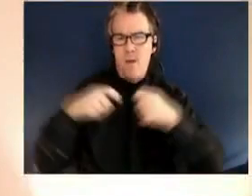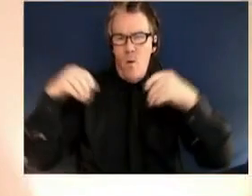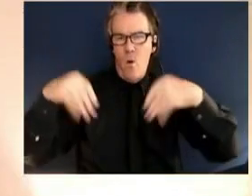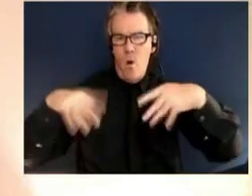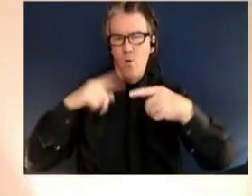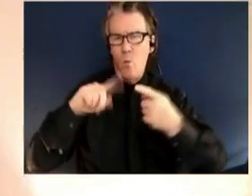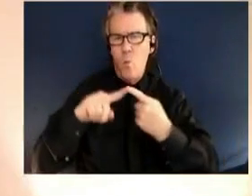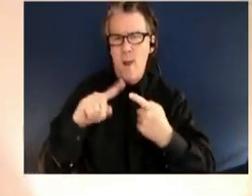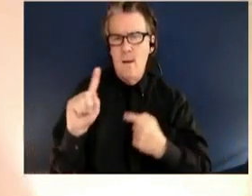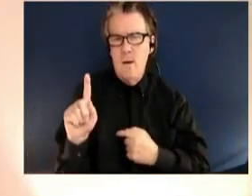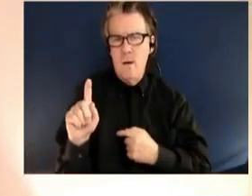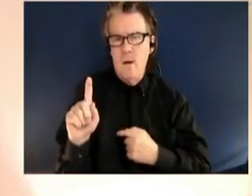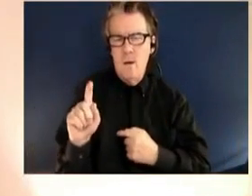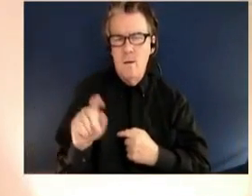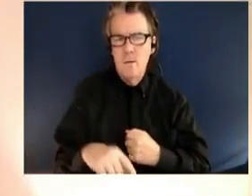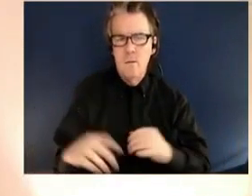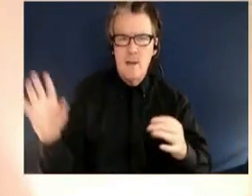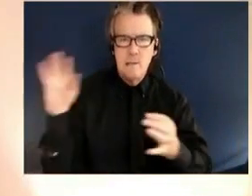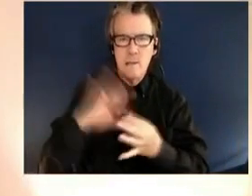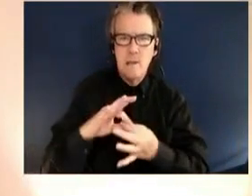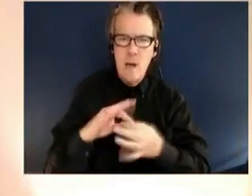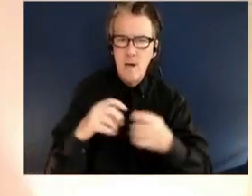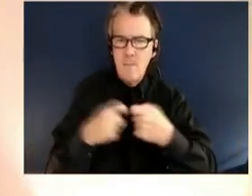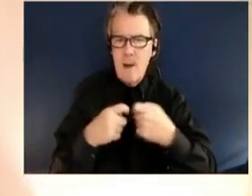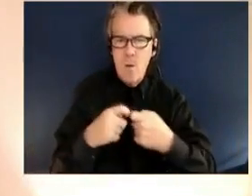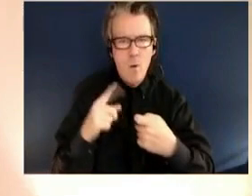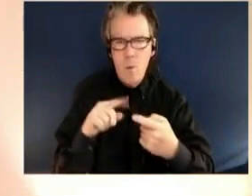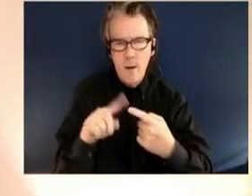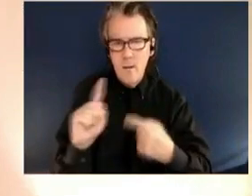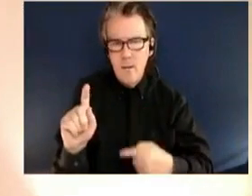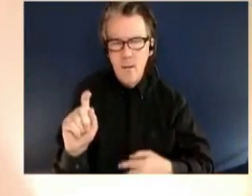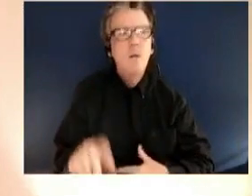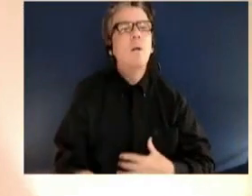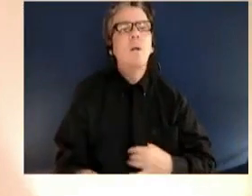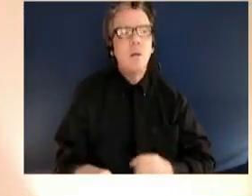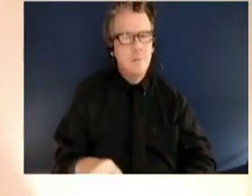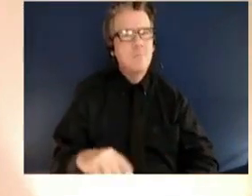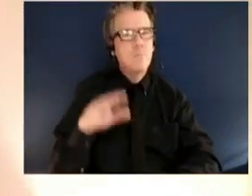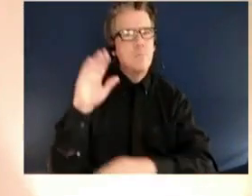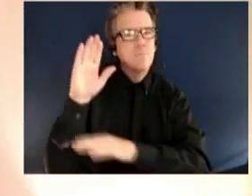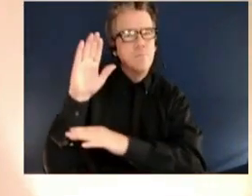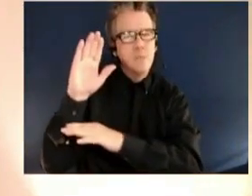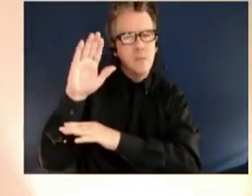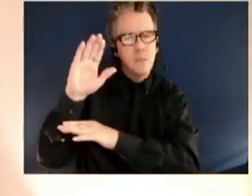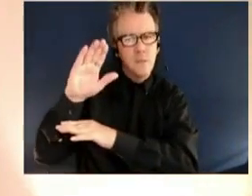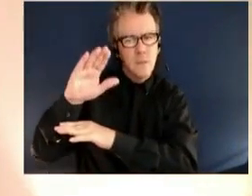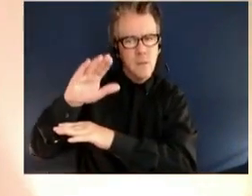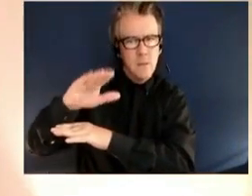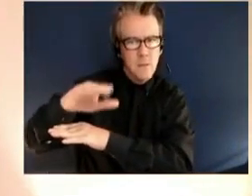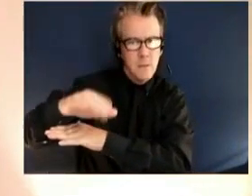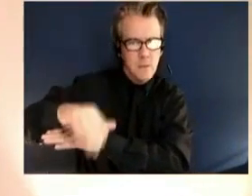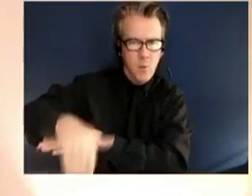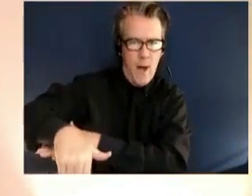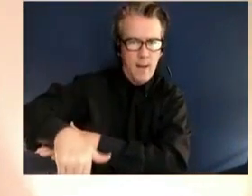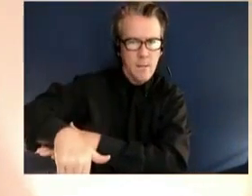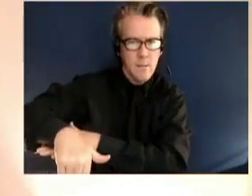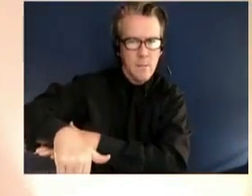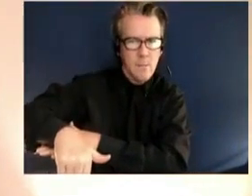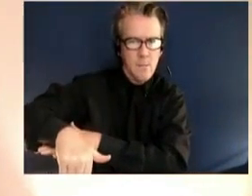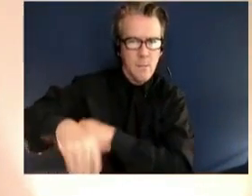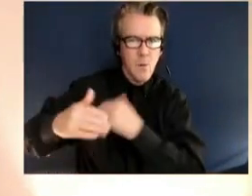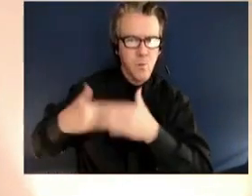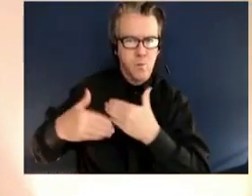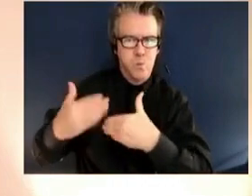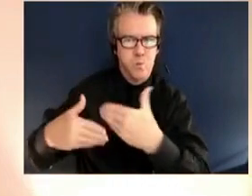will come back this evening by end of day. We do forecast roughly 8,000